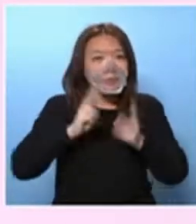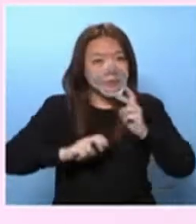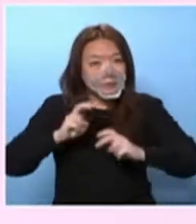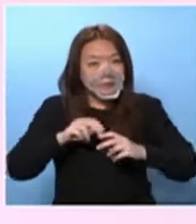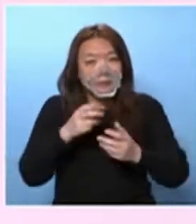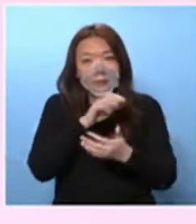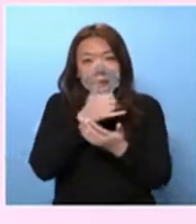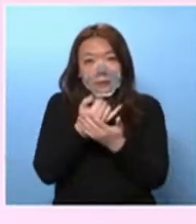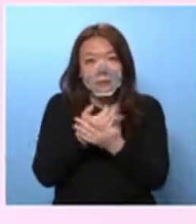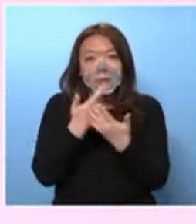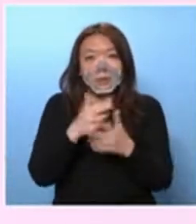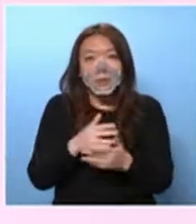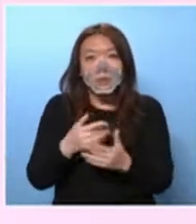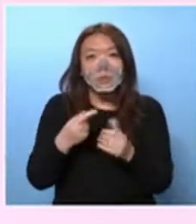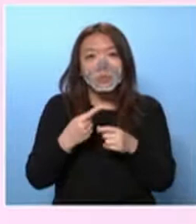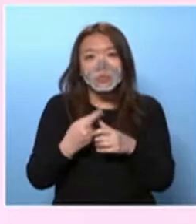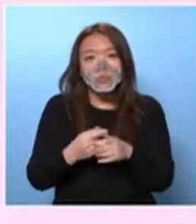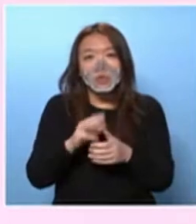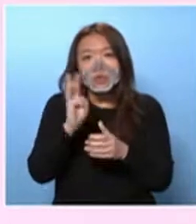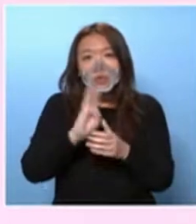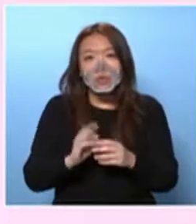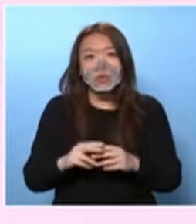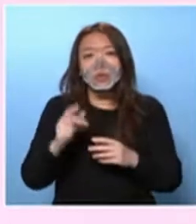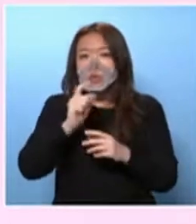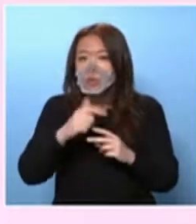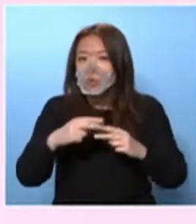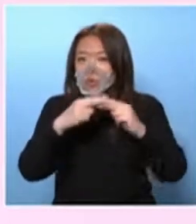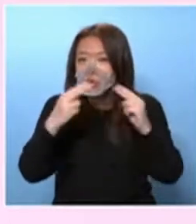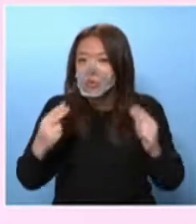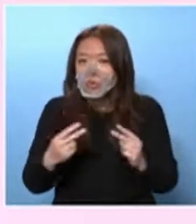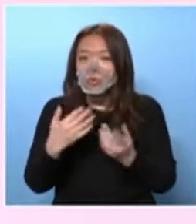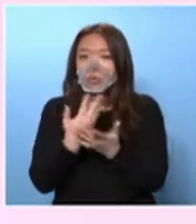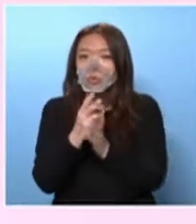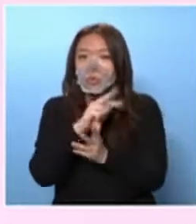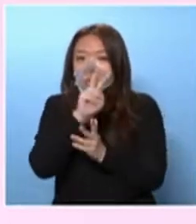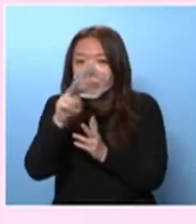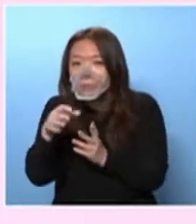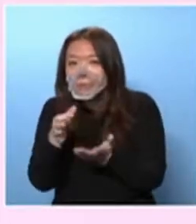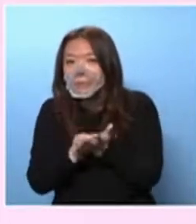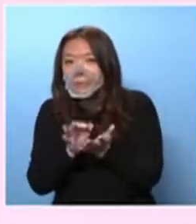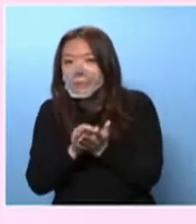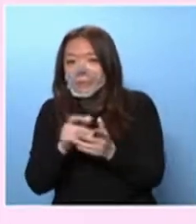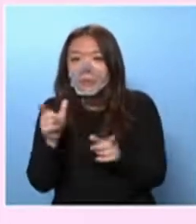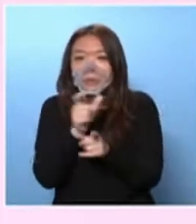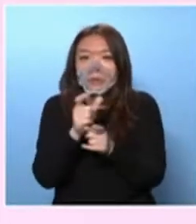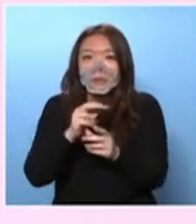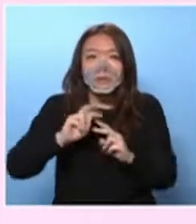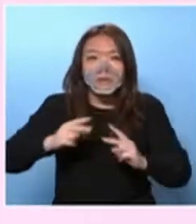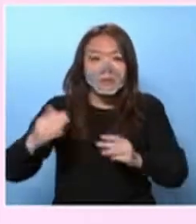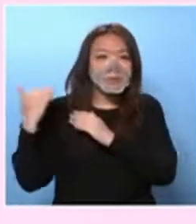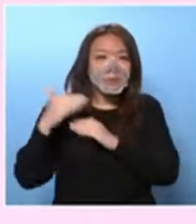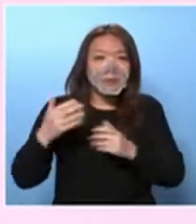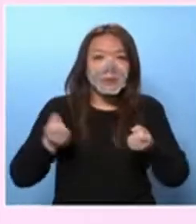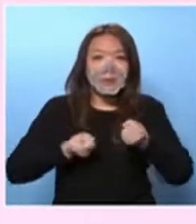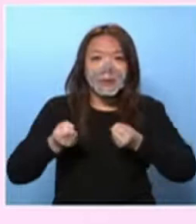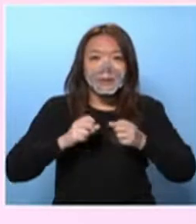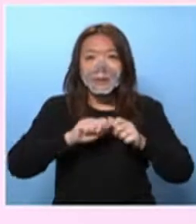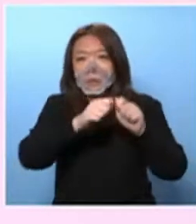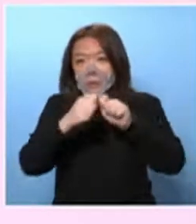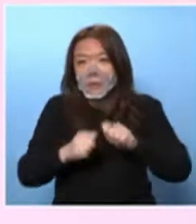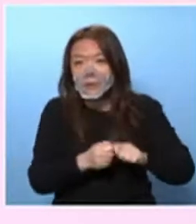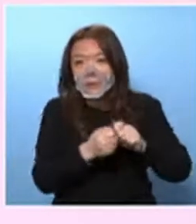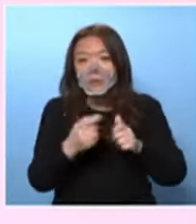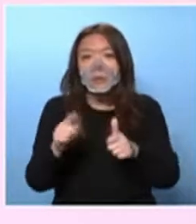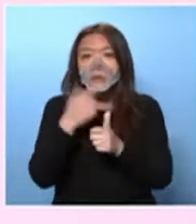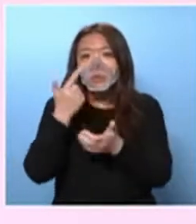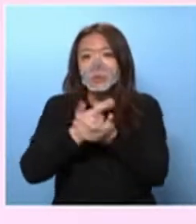The government has engaged a consultancy firm to conduct a market sounding exercise to gauge market interest. With the benefits of this exercise, the government